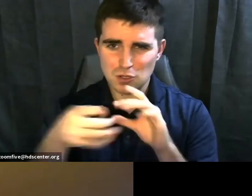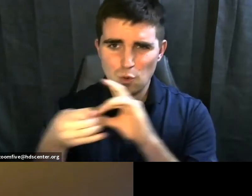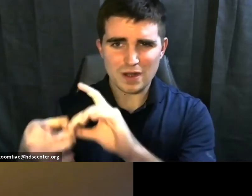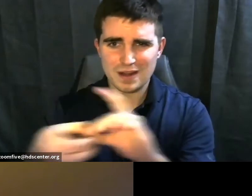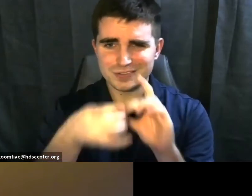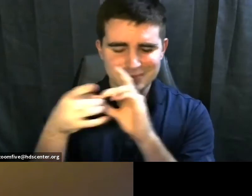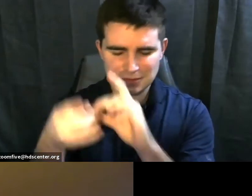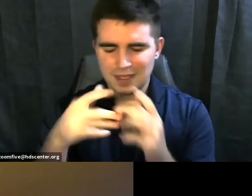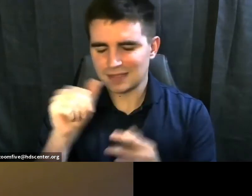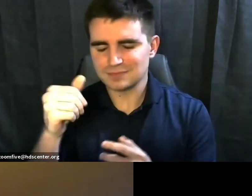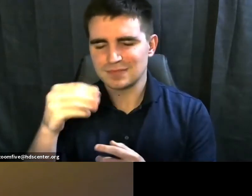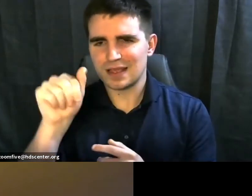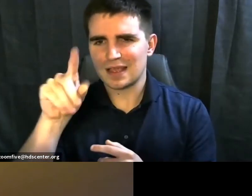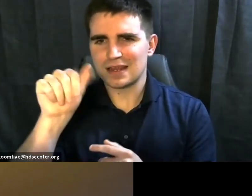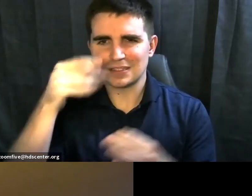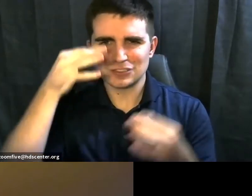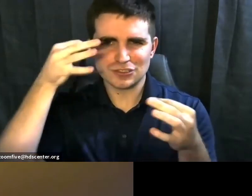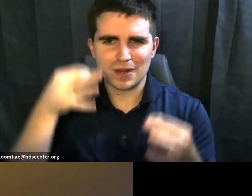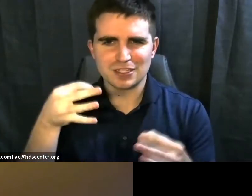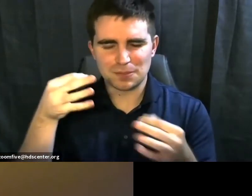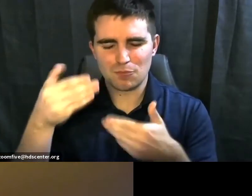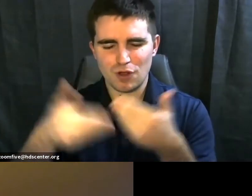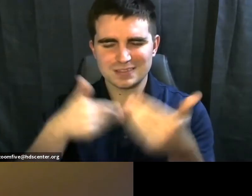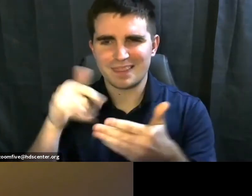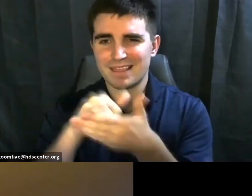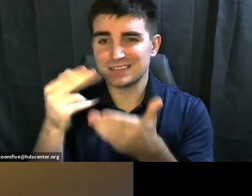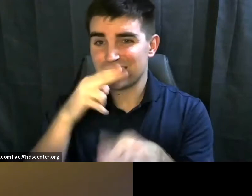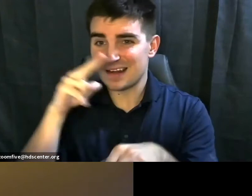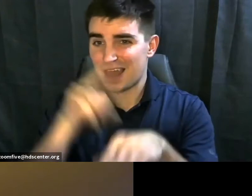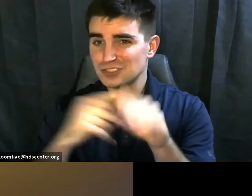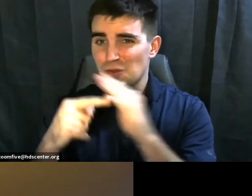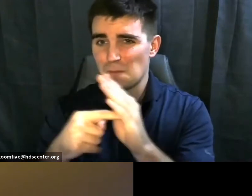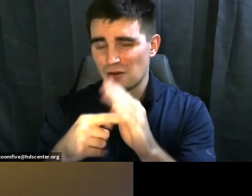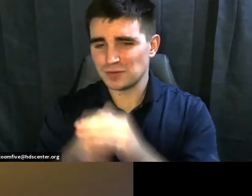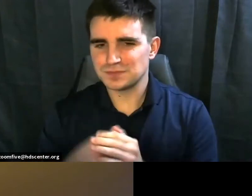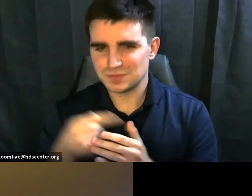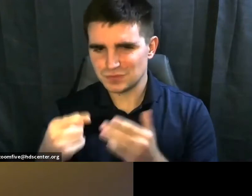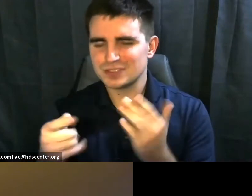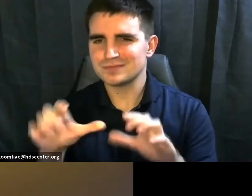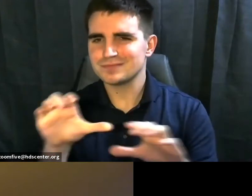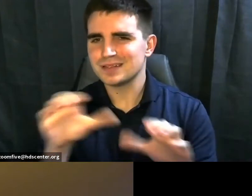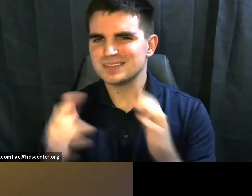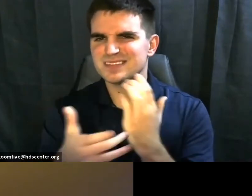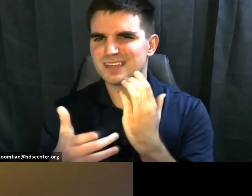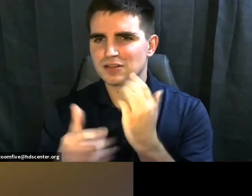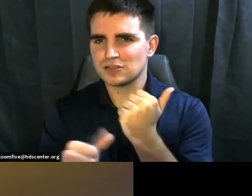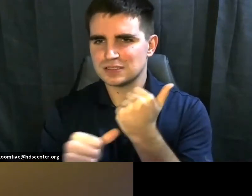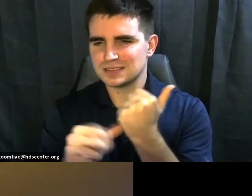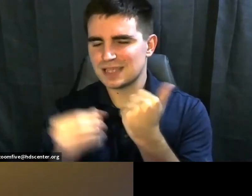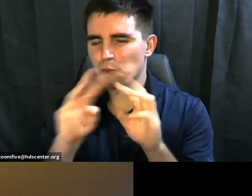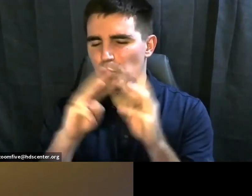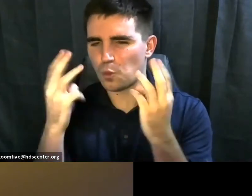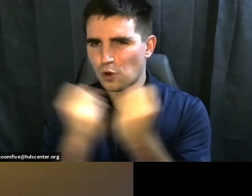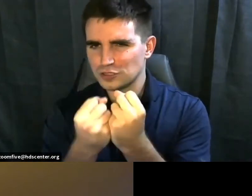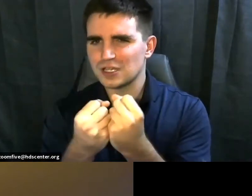determination process, which is a national model. She has conducted technical assistance and workshops on the ADA and